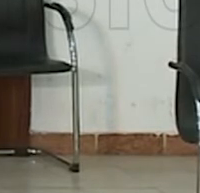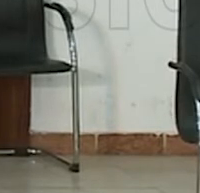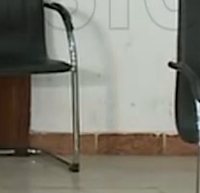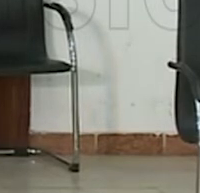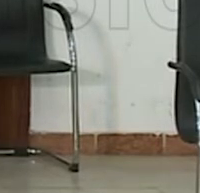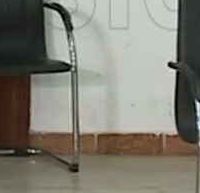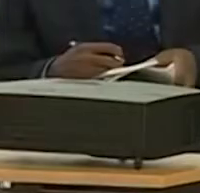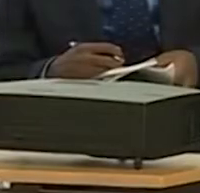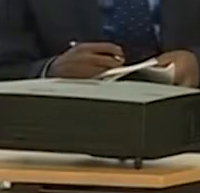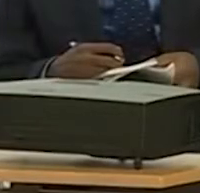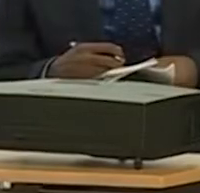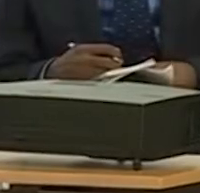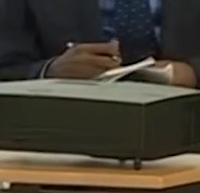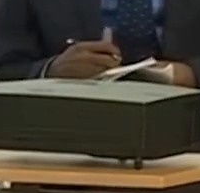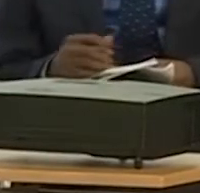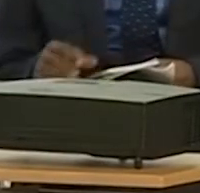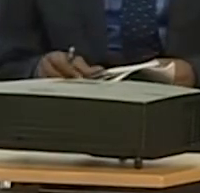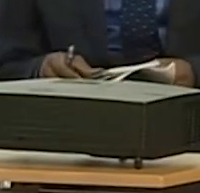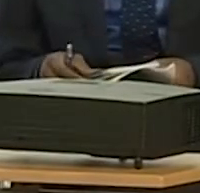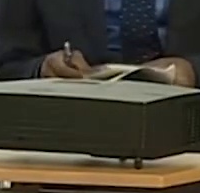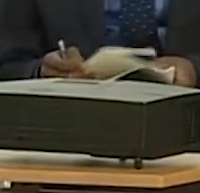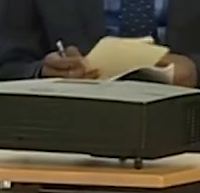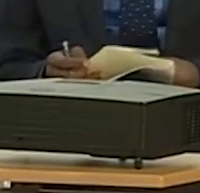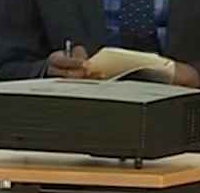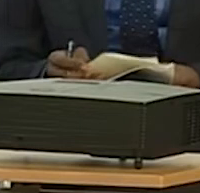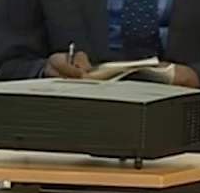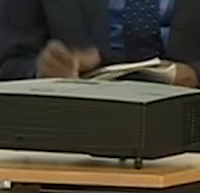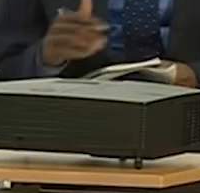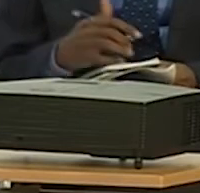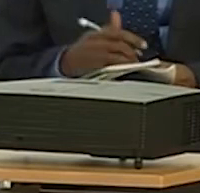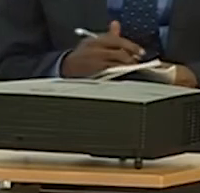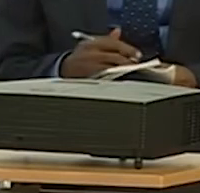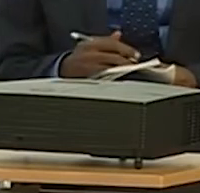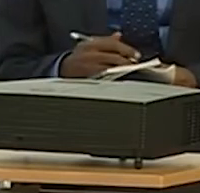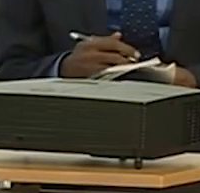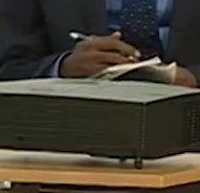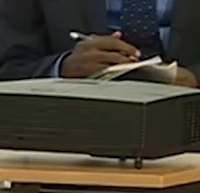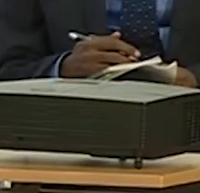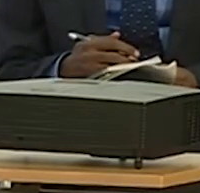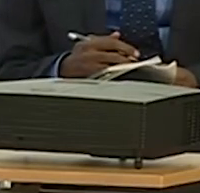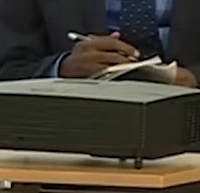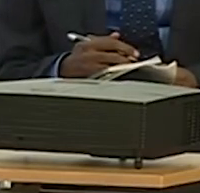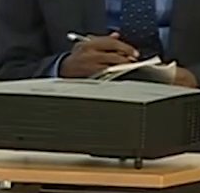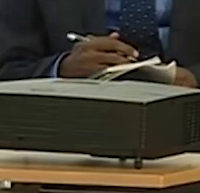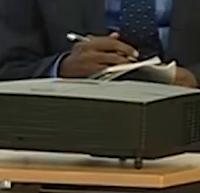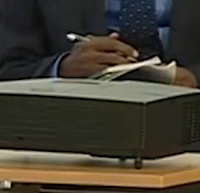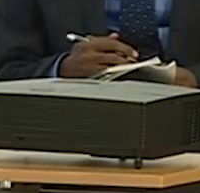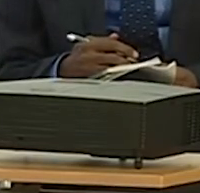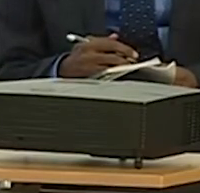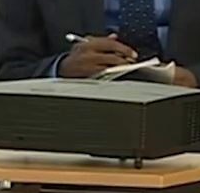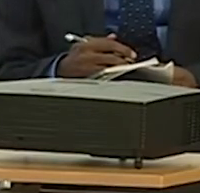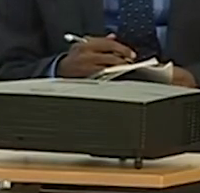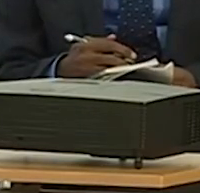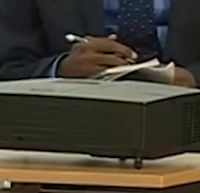that will take us to September, right? And the month that the PTF is meant to